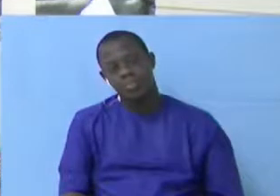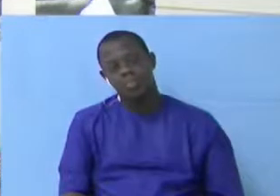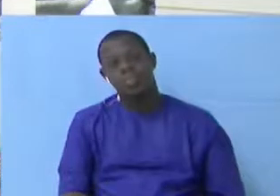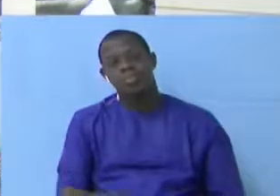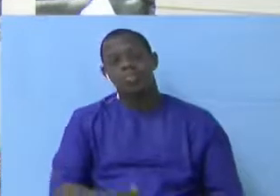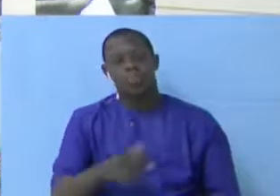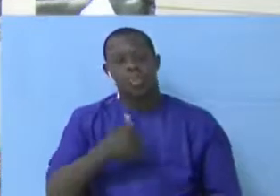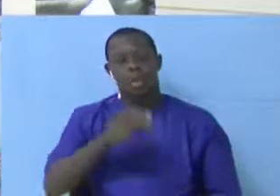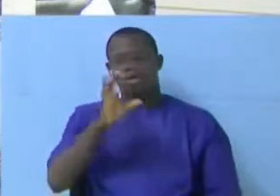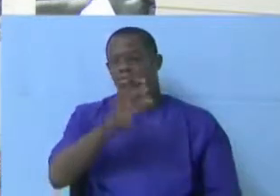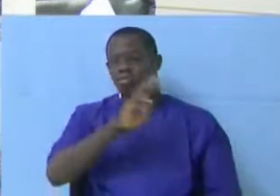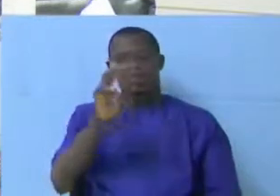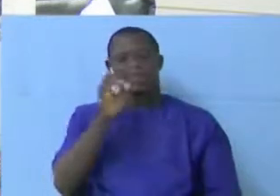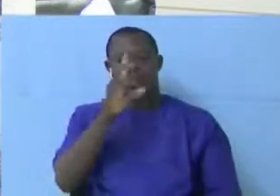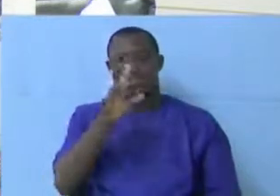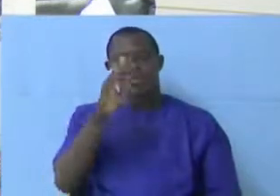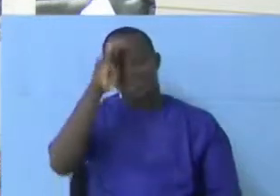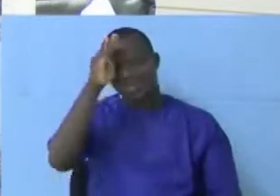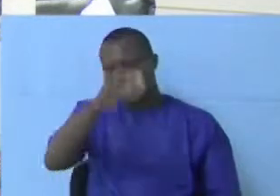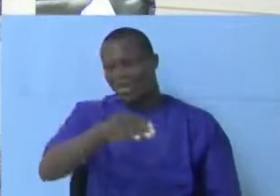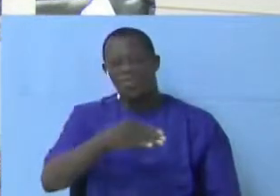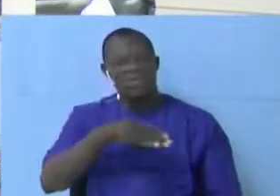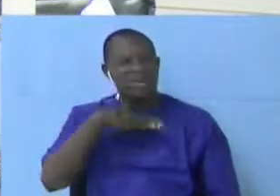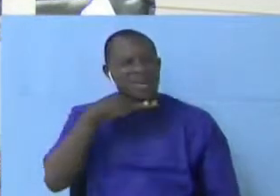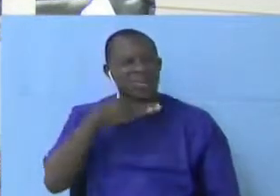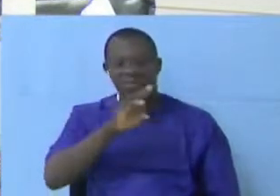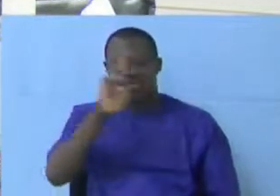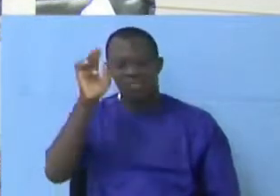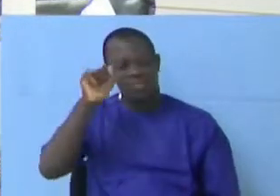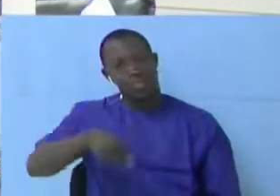I cannot say thank you enough.